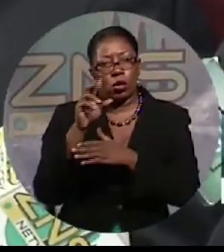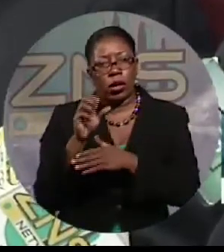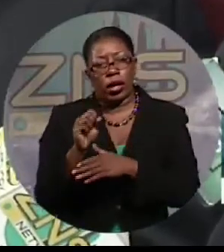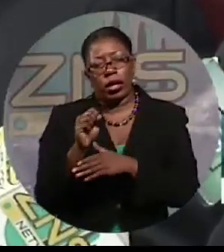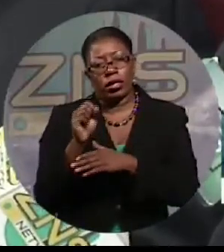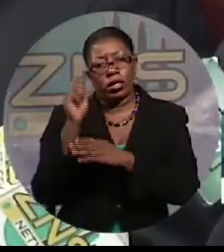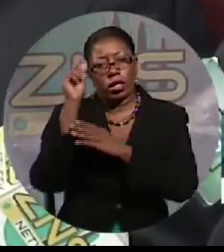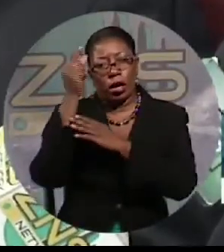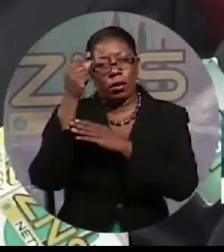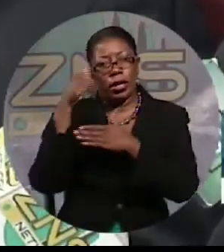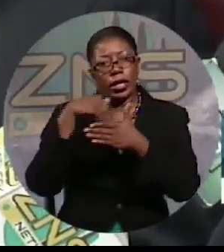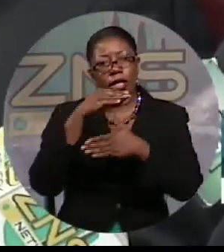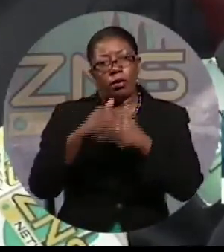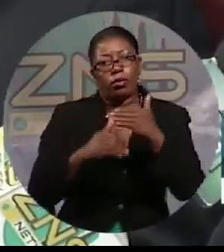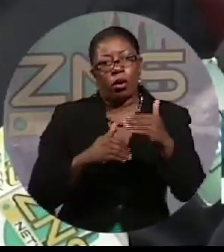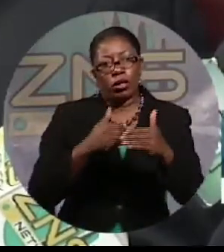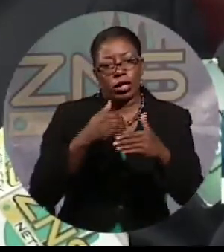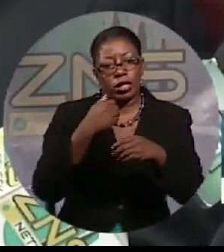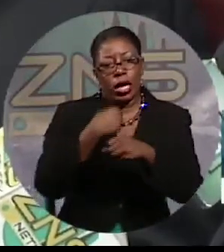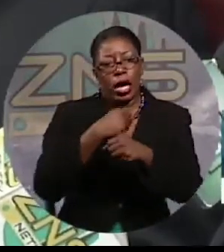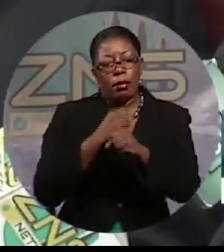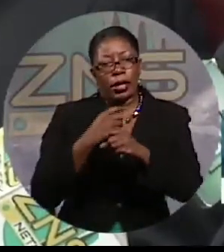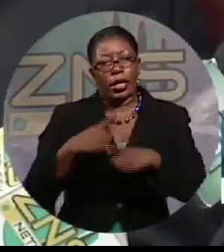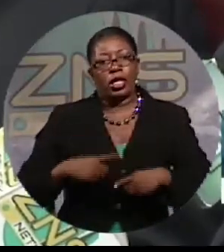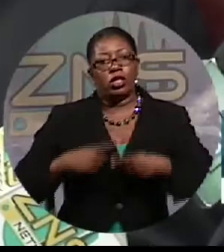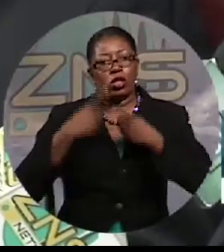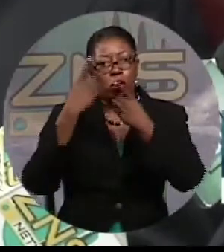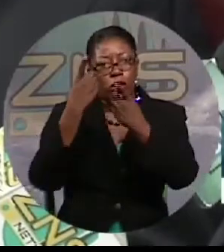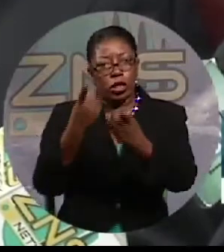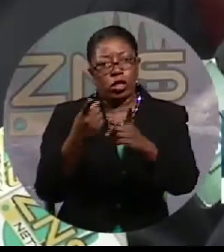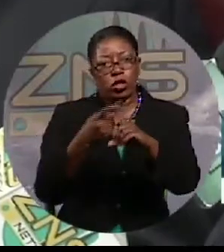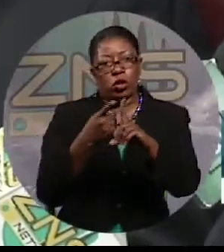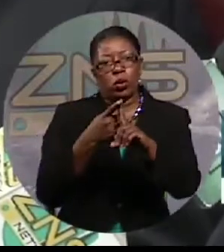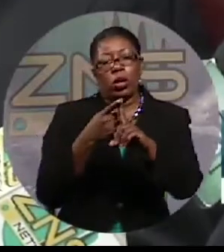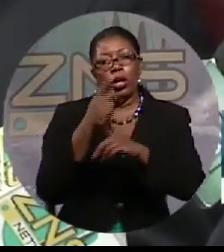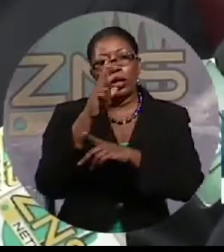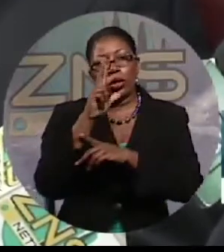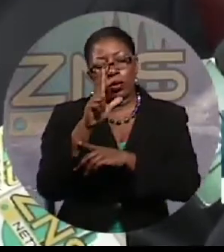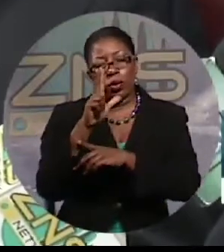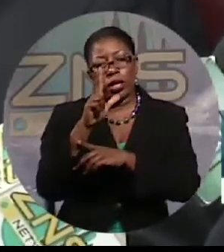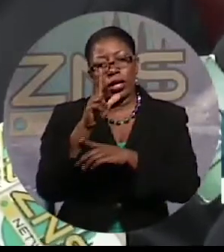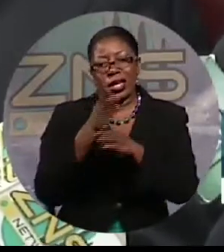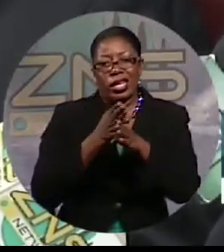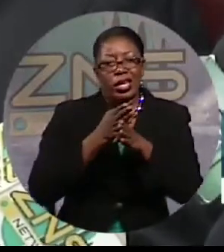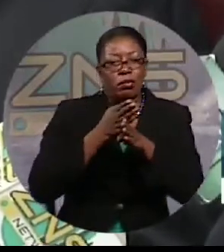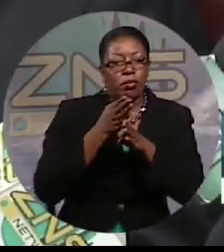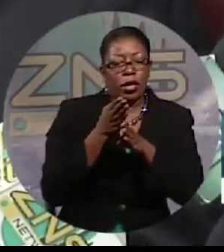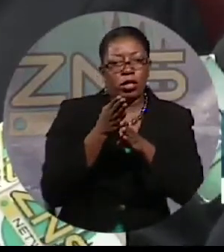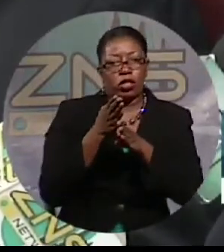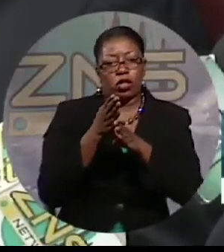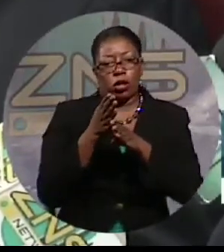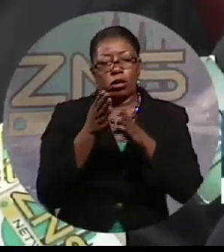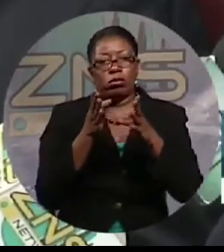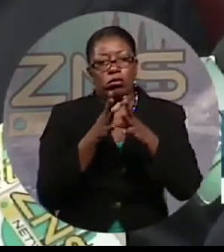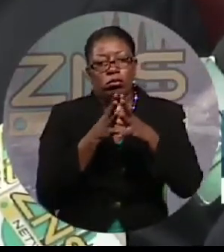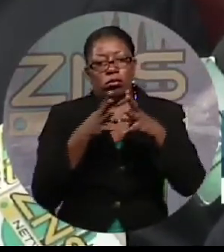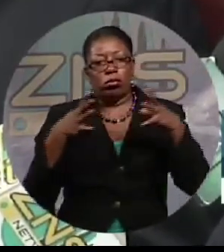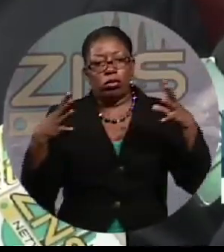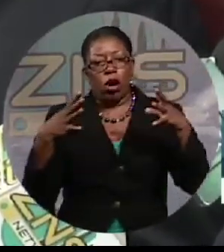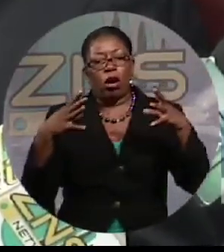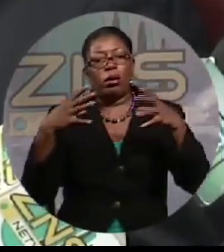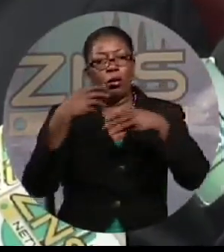but they are in the process of making donations of 3 major warehouses to our country for